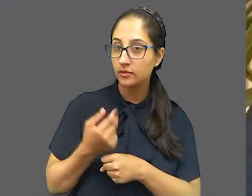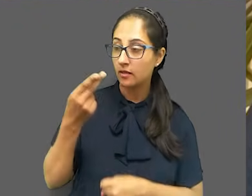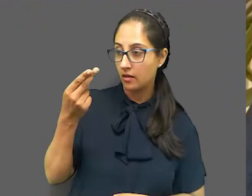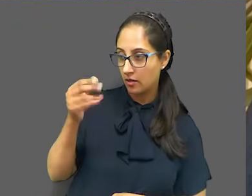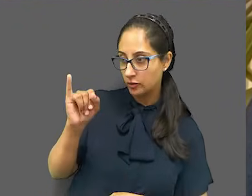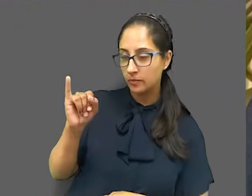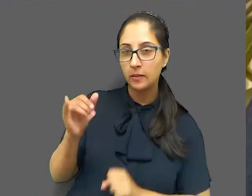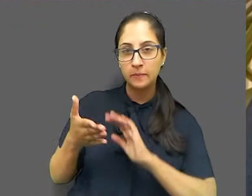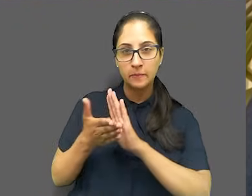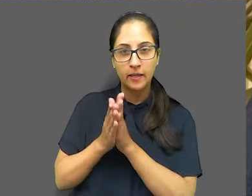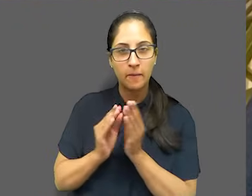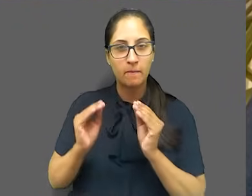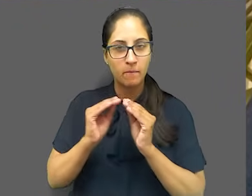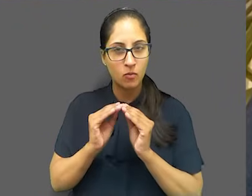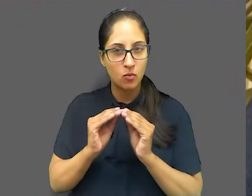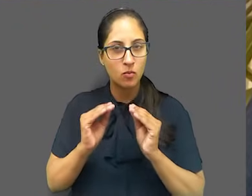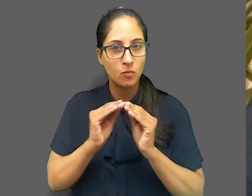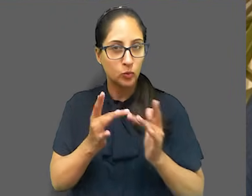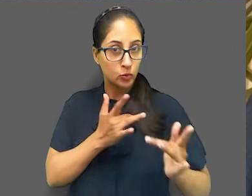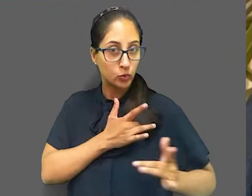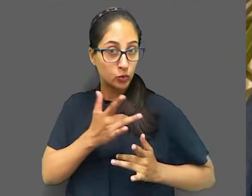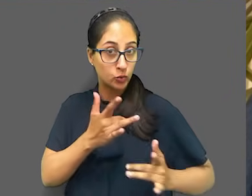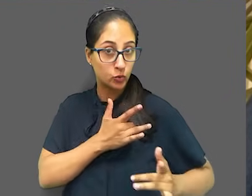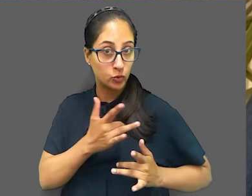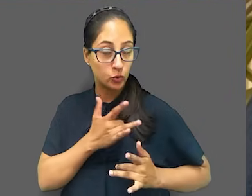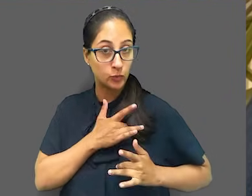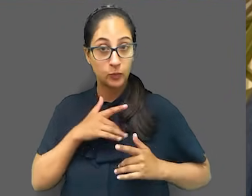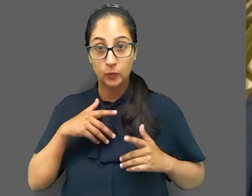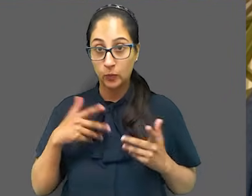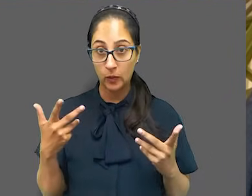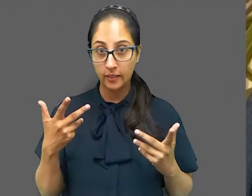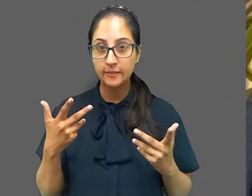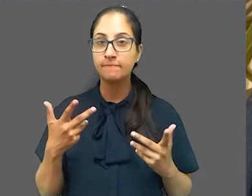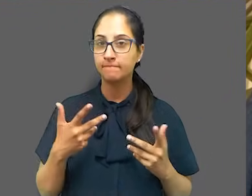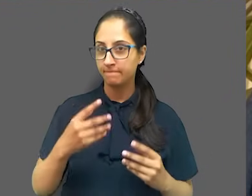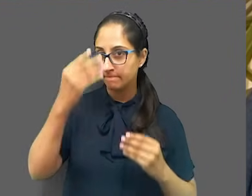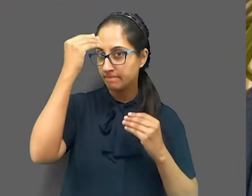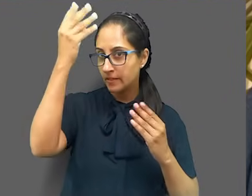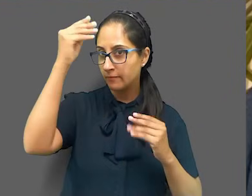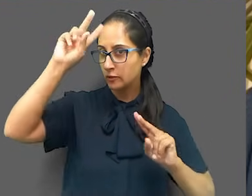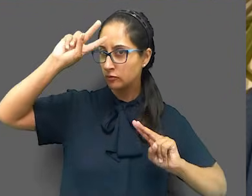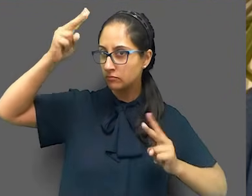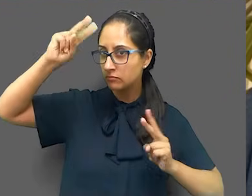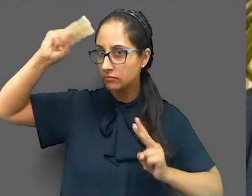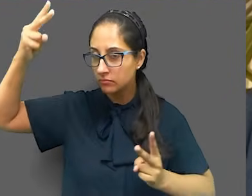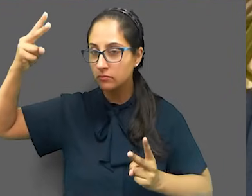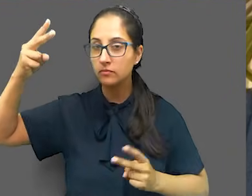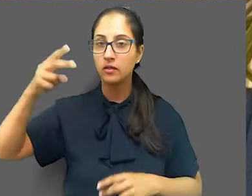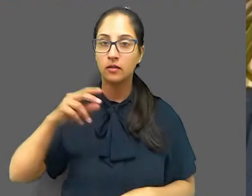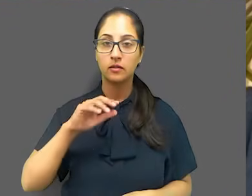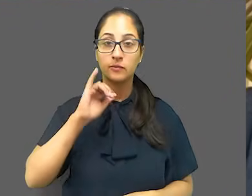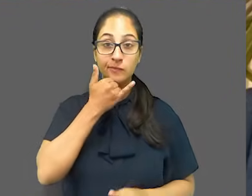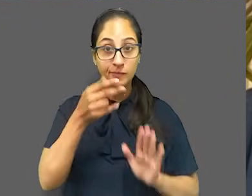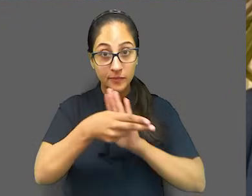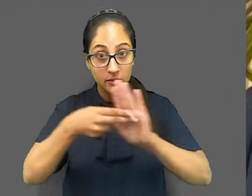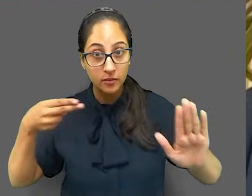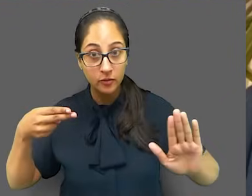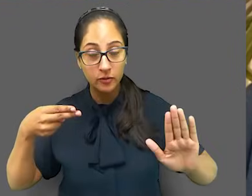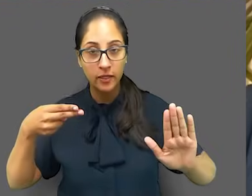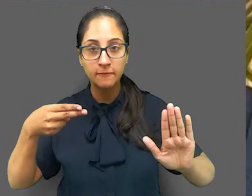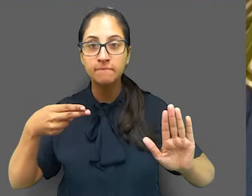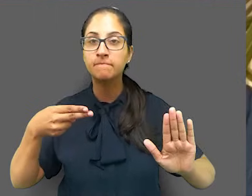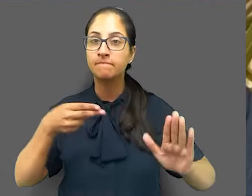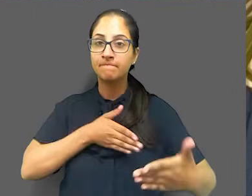been increasingly concerned about the misperceptions, the misinformation,